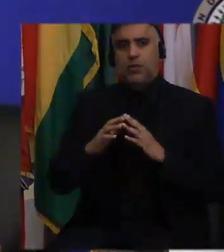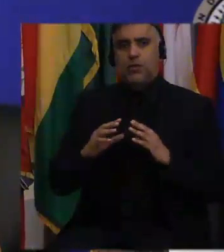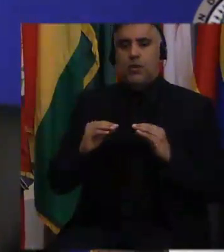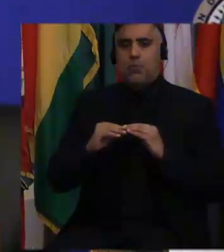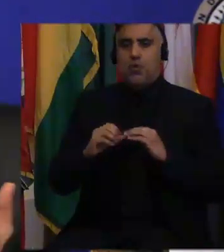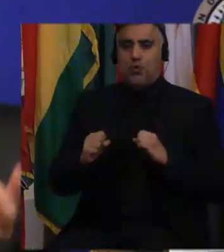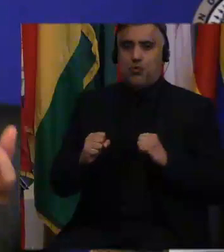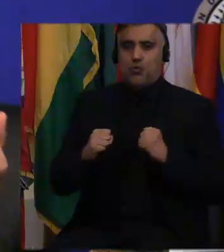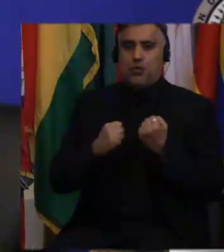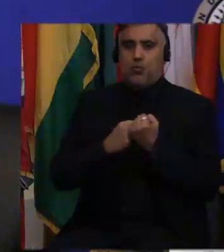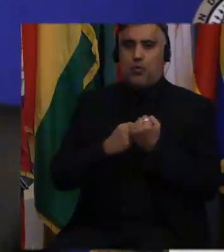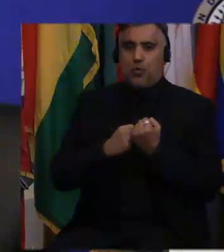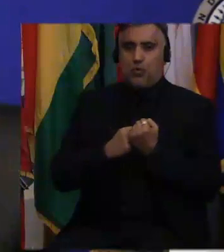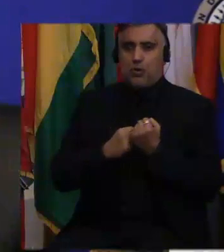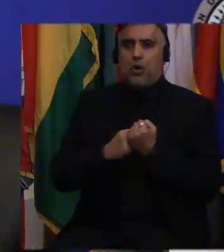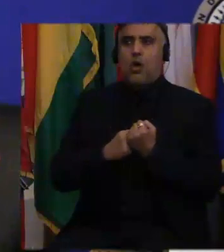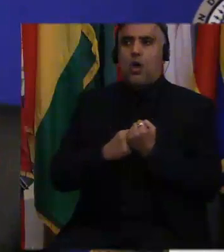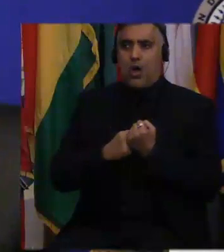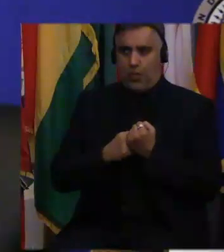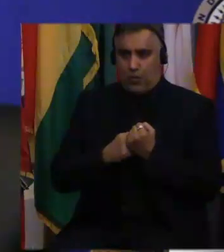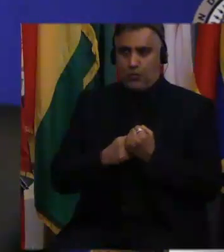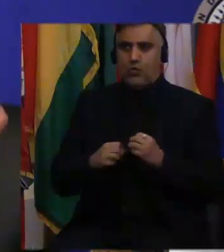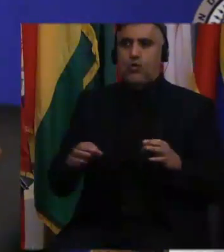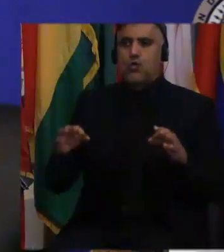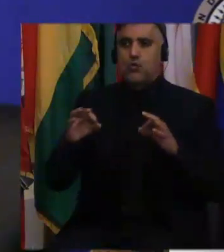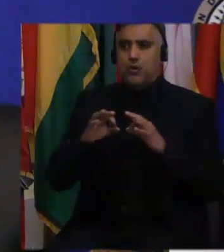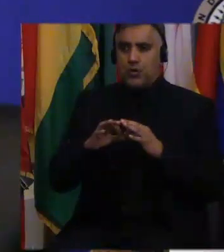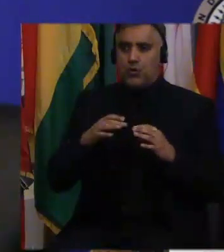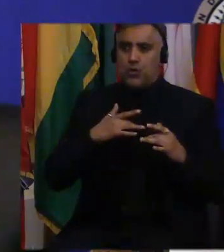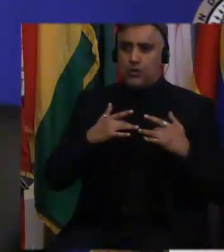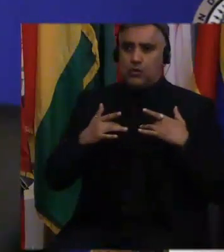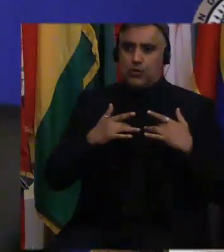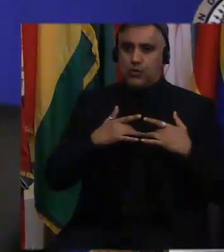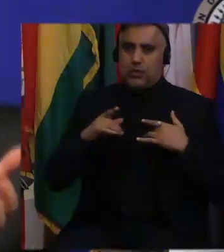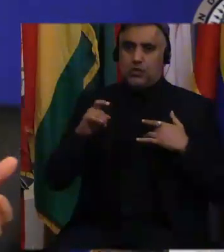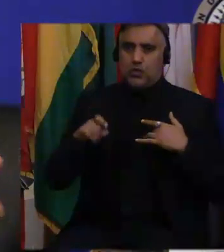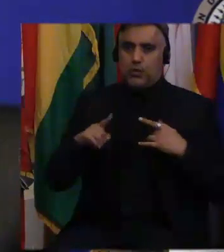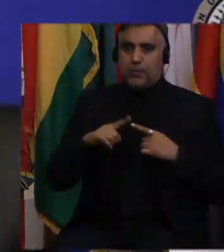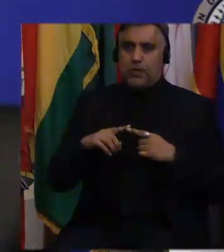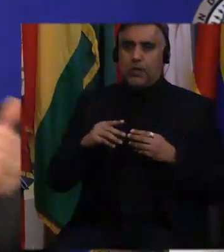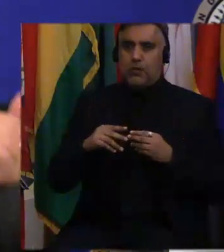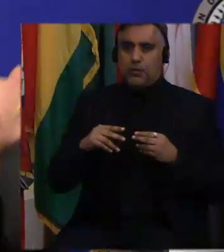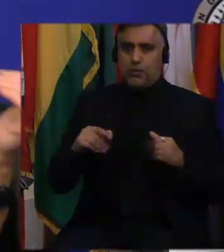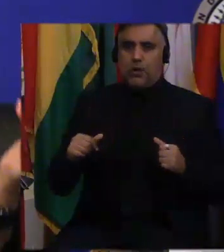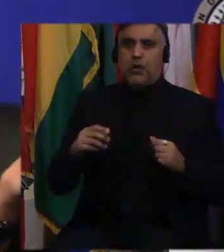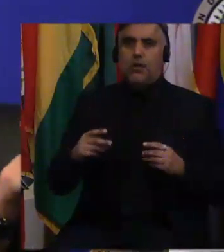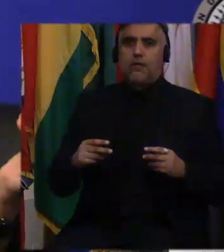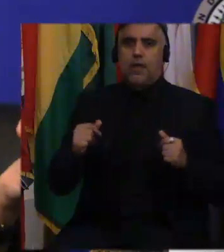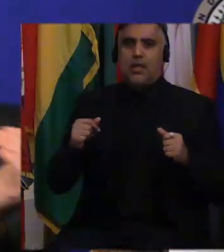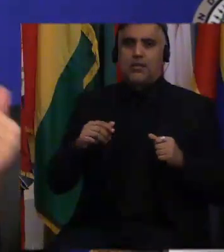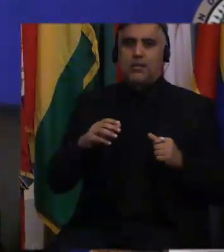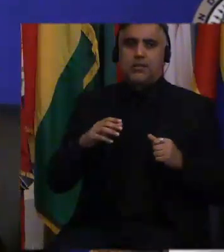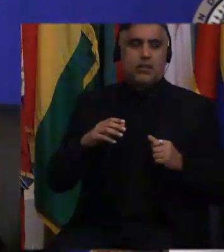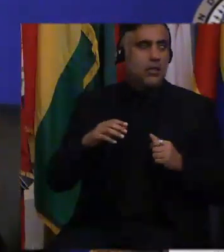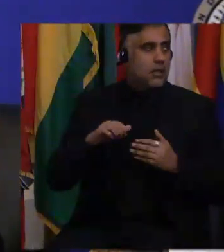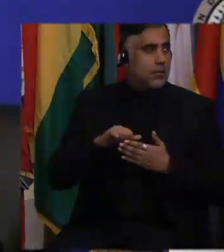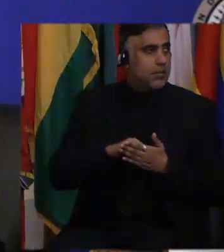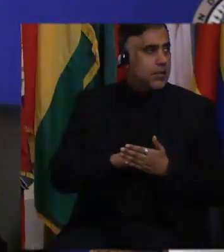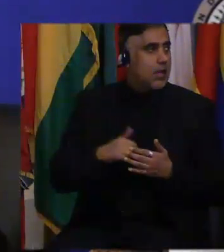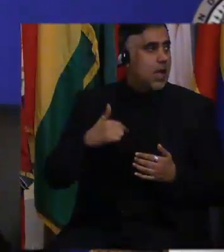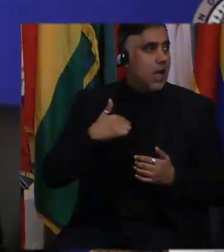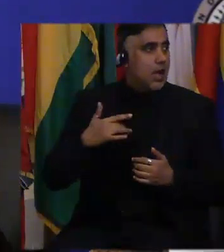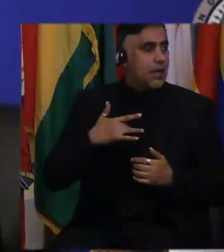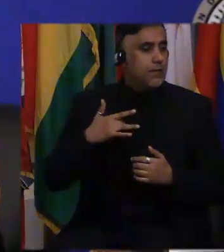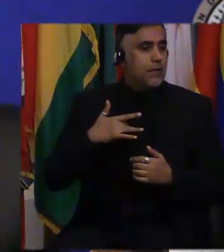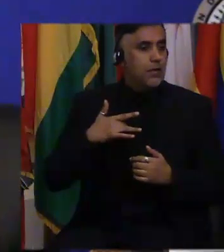more support on those critical concerns that should be resolved in a faster manner. I